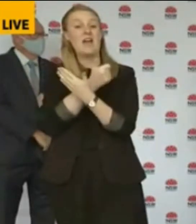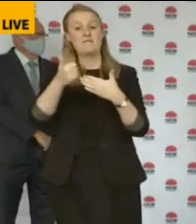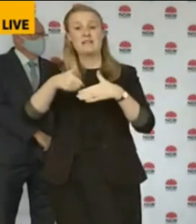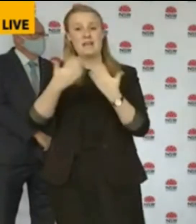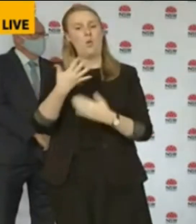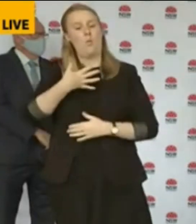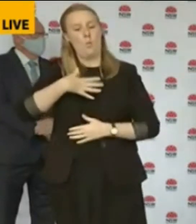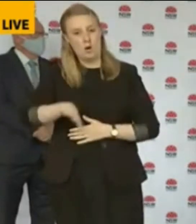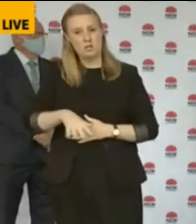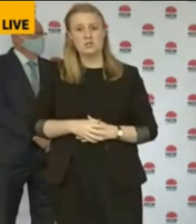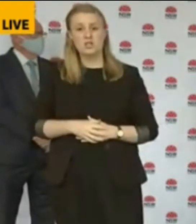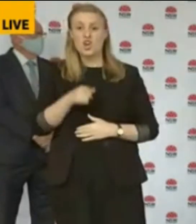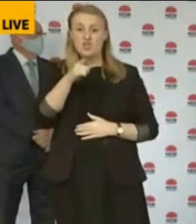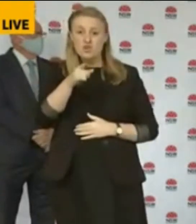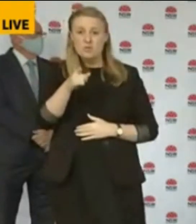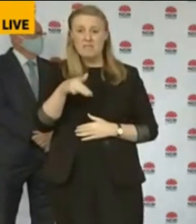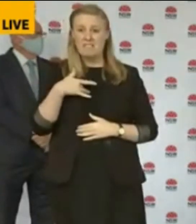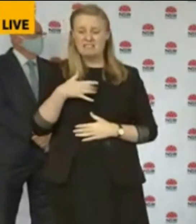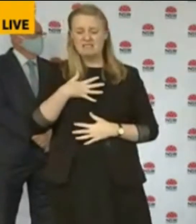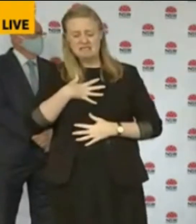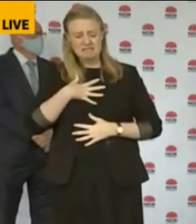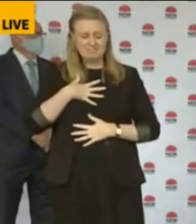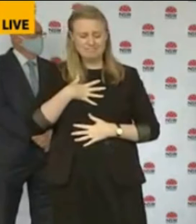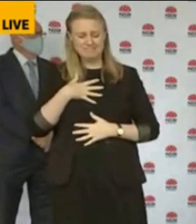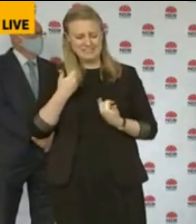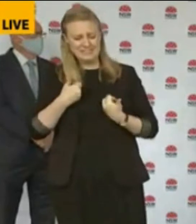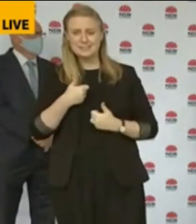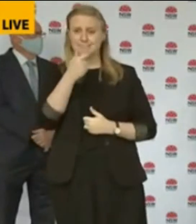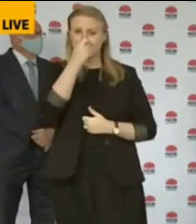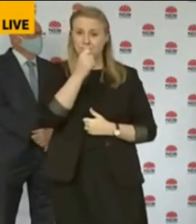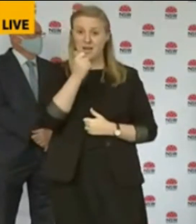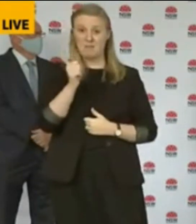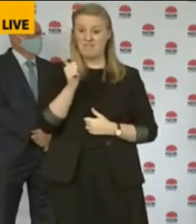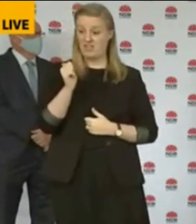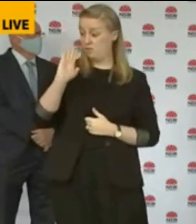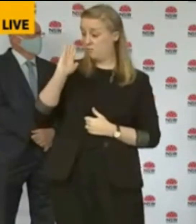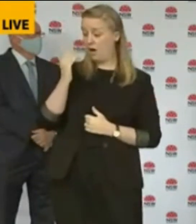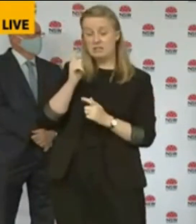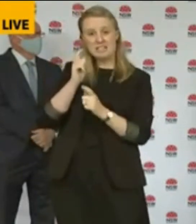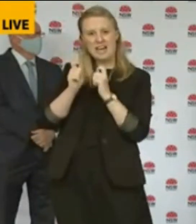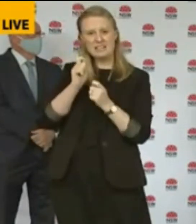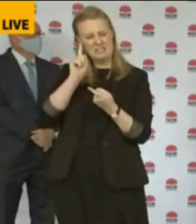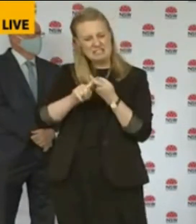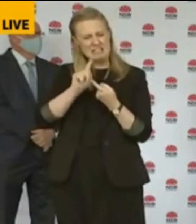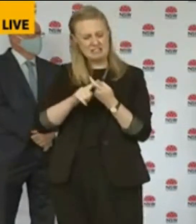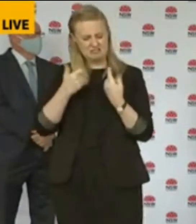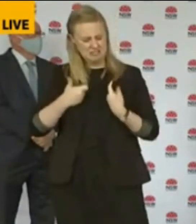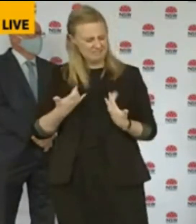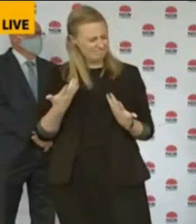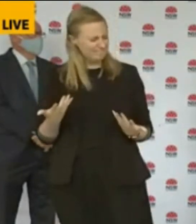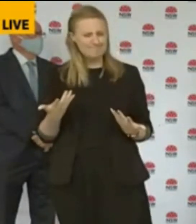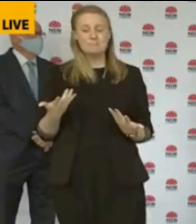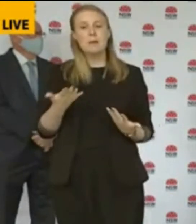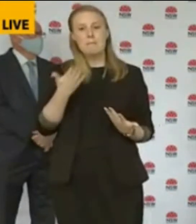feeling well, you've been tested prior but not sure, please come out and be tested. And Minister Hazzard will have more to say